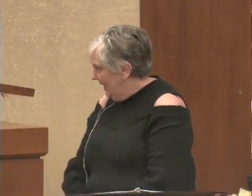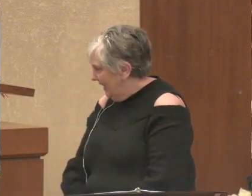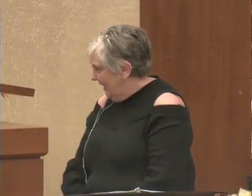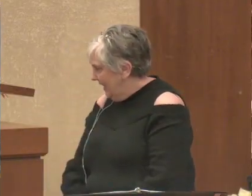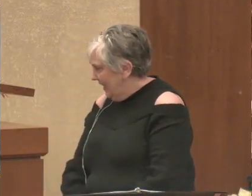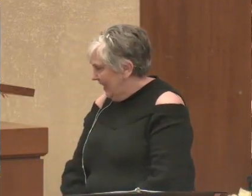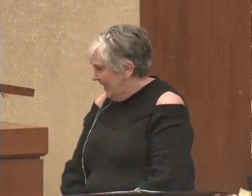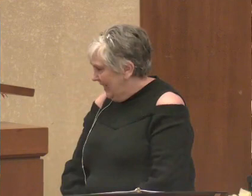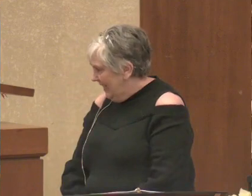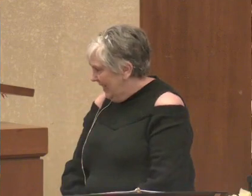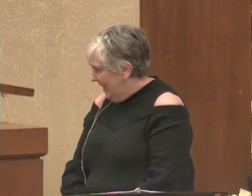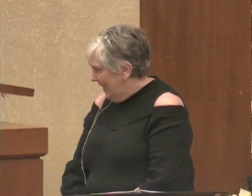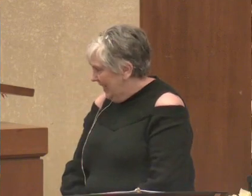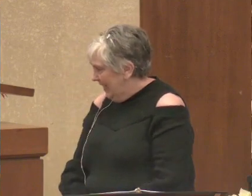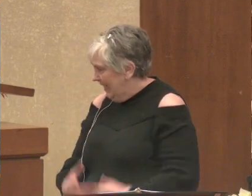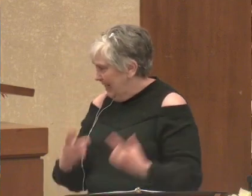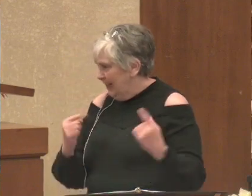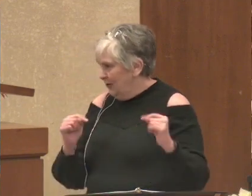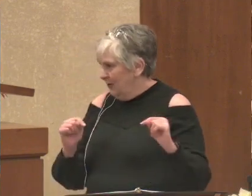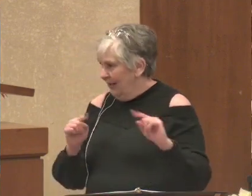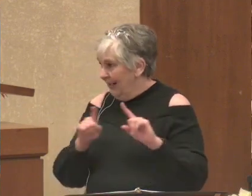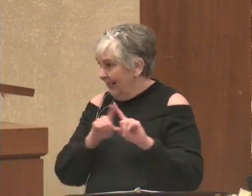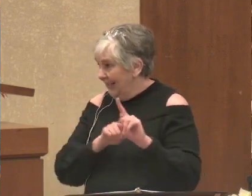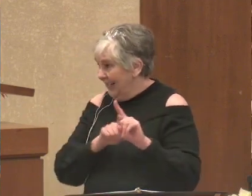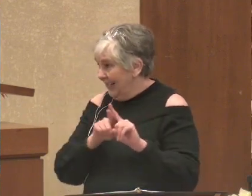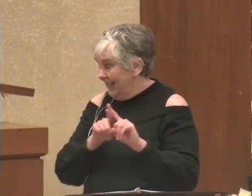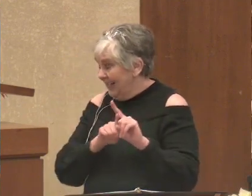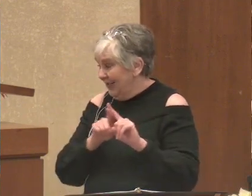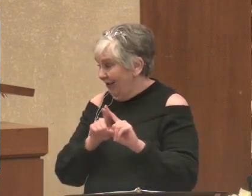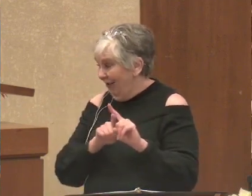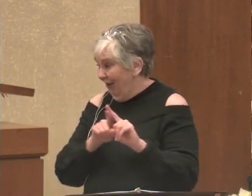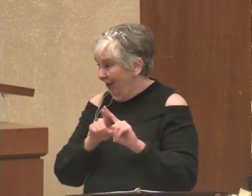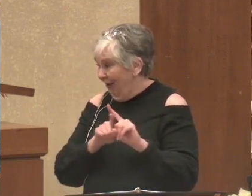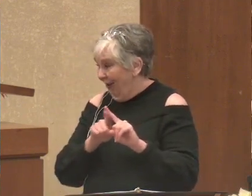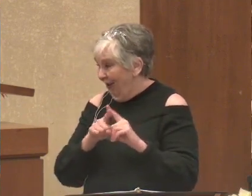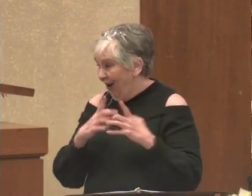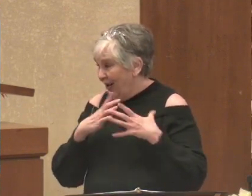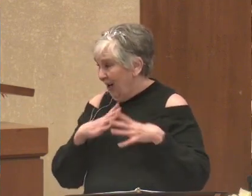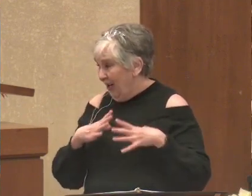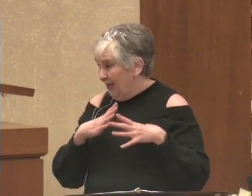Want to try on the star costume?